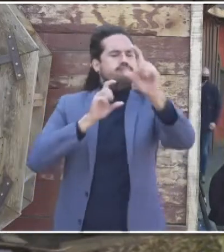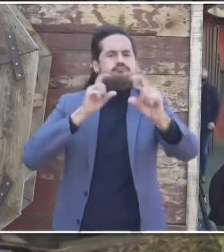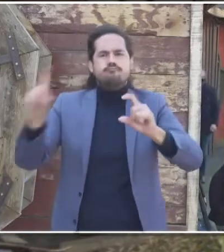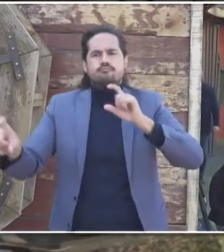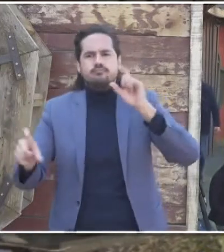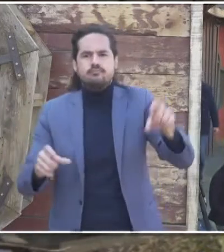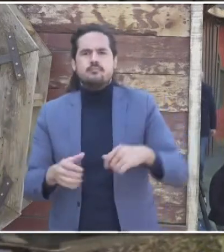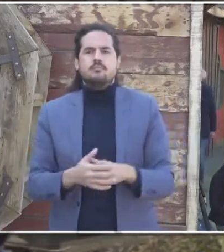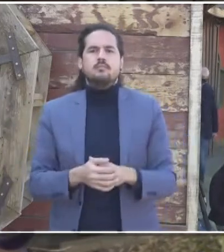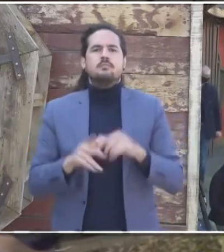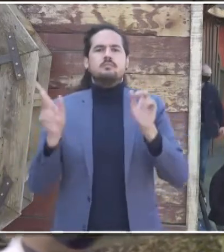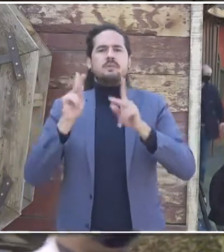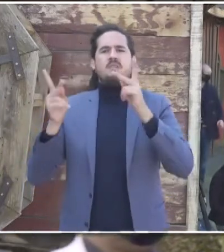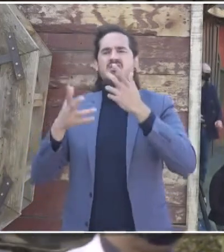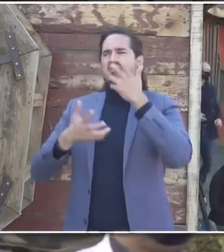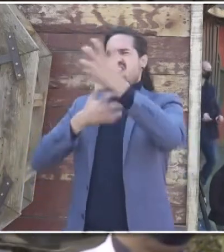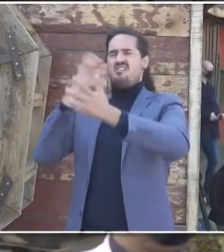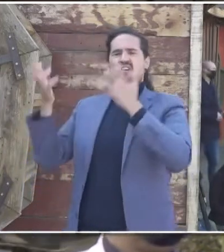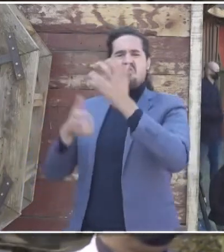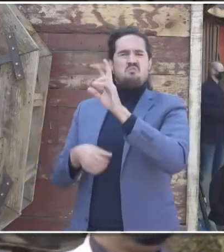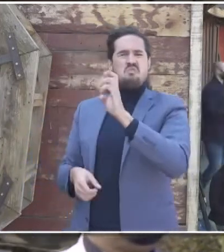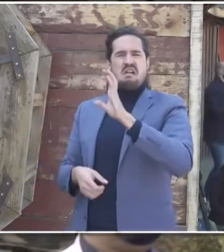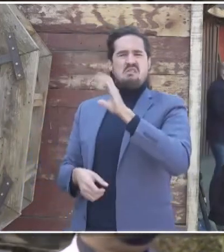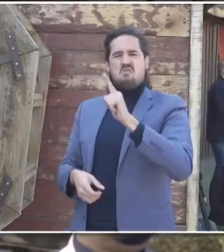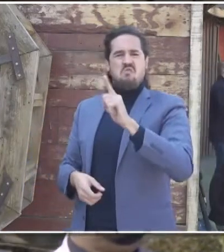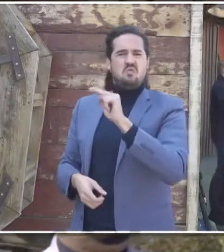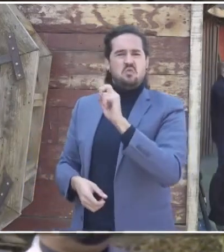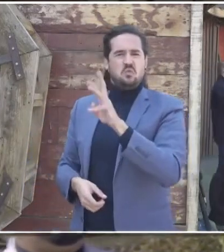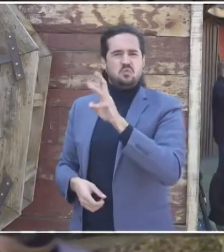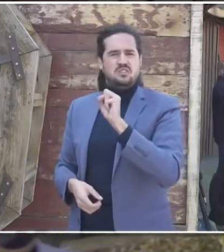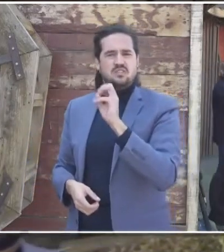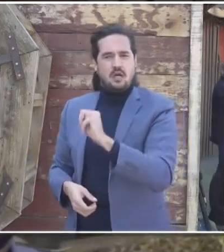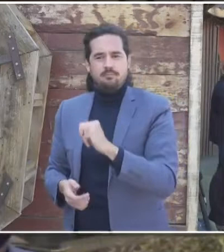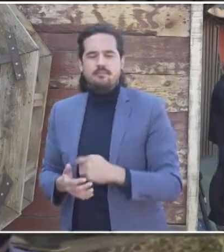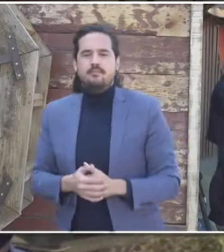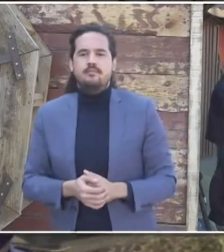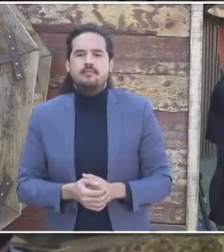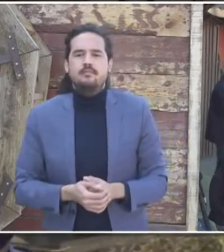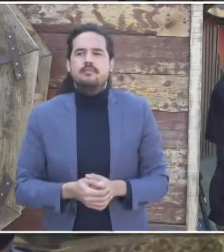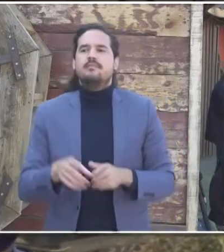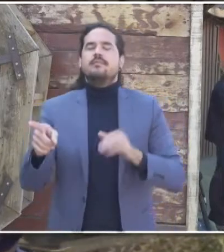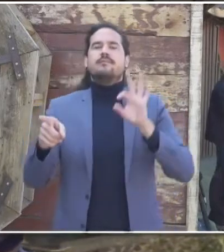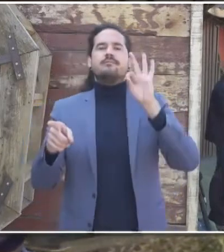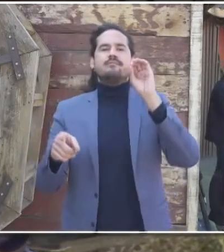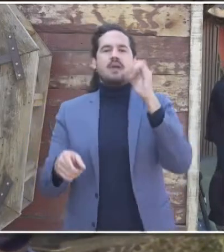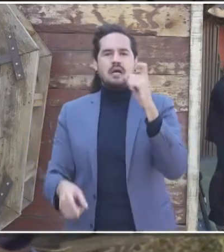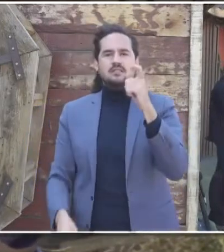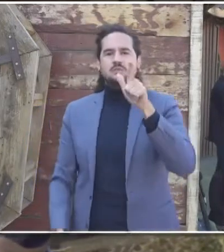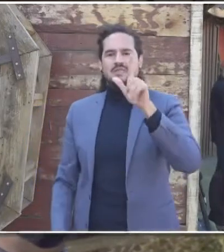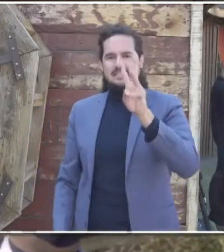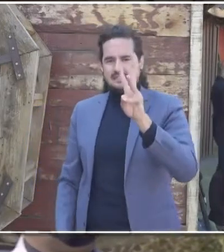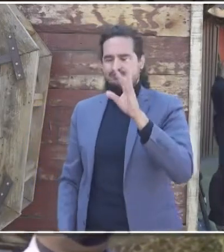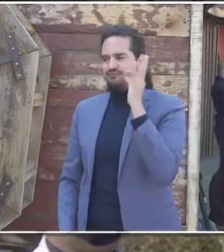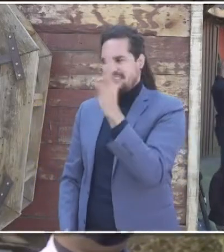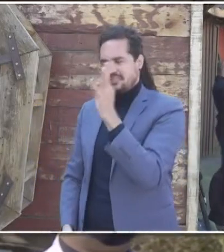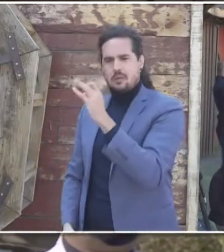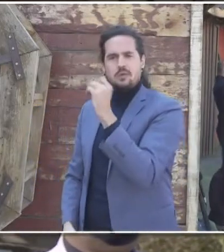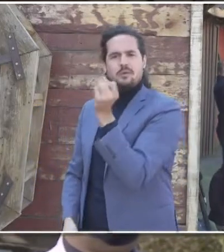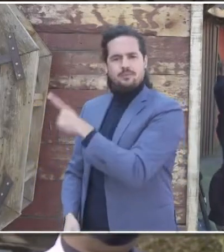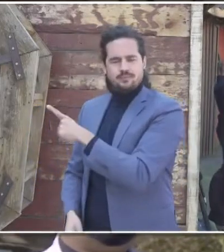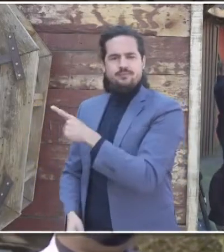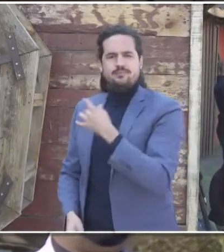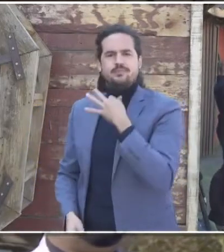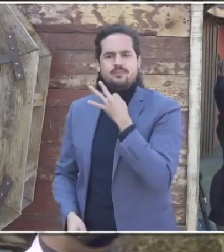Governor Rich Rodriguez from Fox 26 in Fresno. First question. There are a number of people who are waiting on their checks